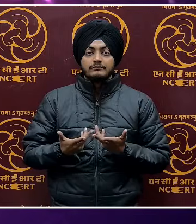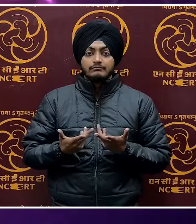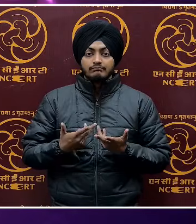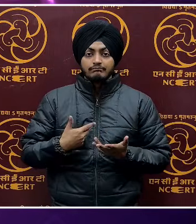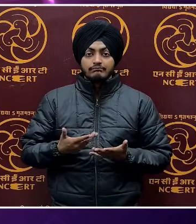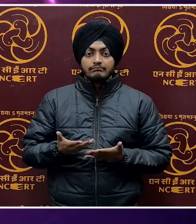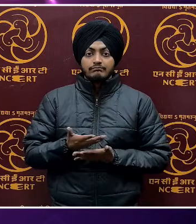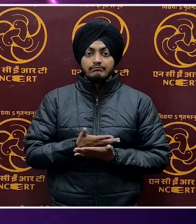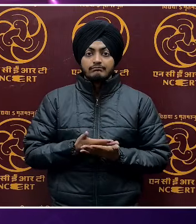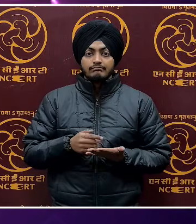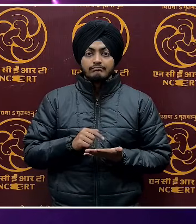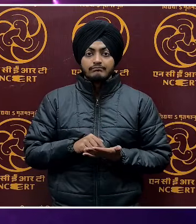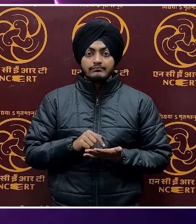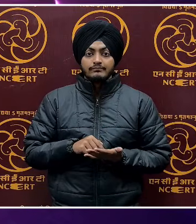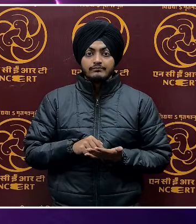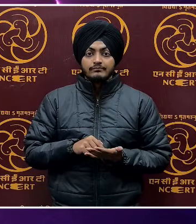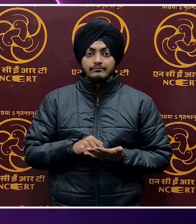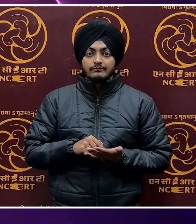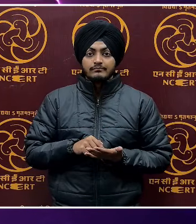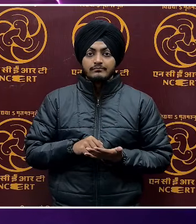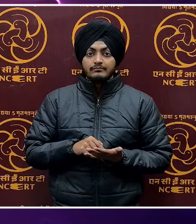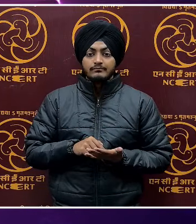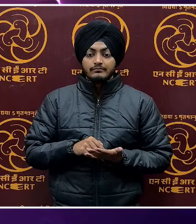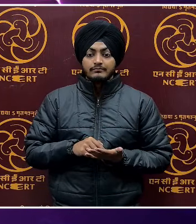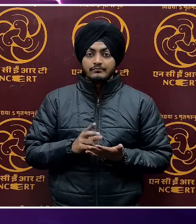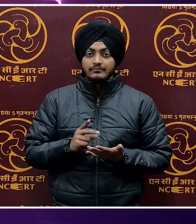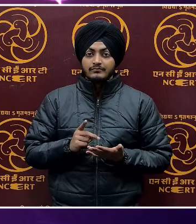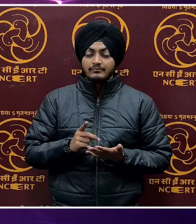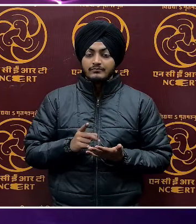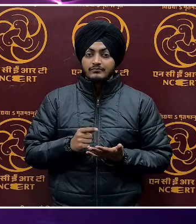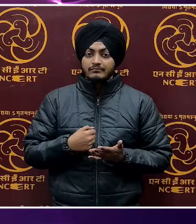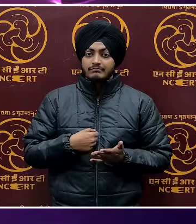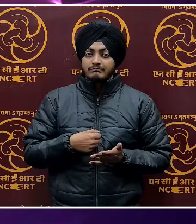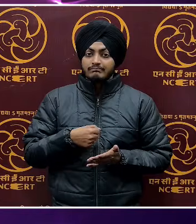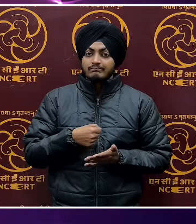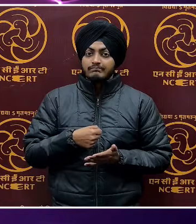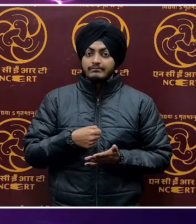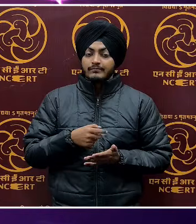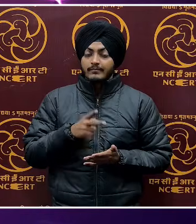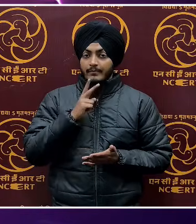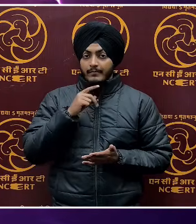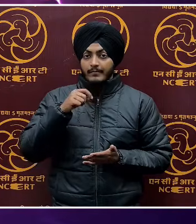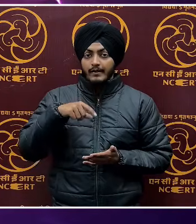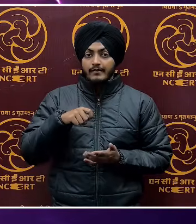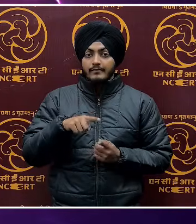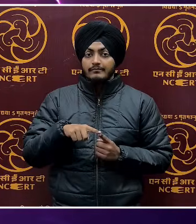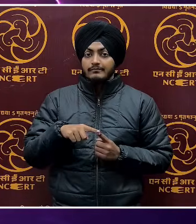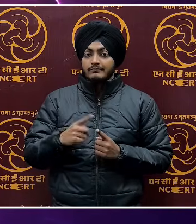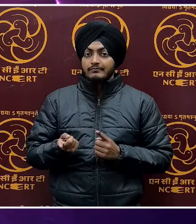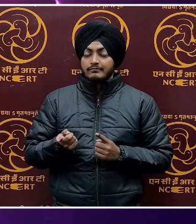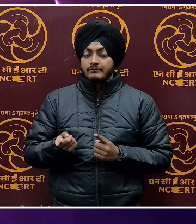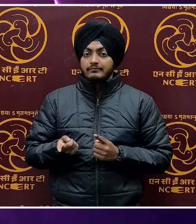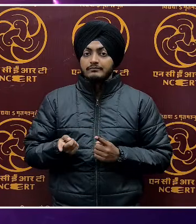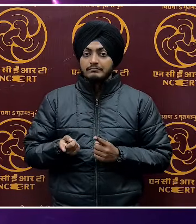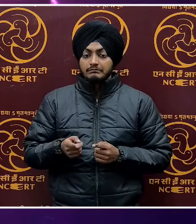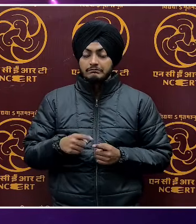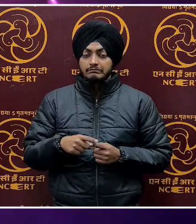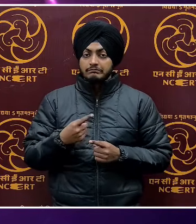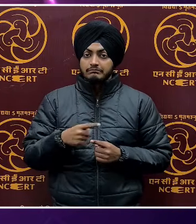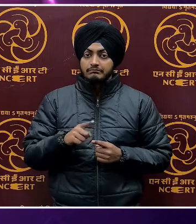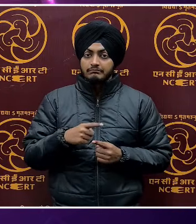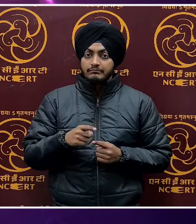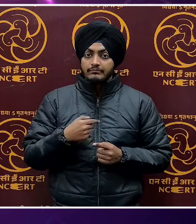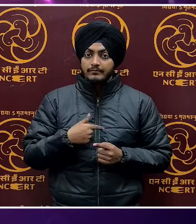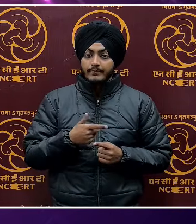is this. Thick and liquid. So it will go towards the drop section. Drop section. So yes, absolutely. You have